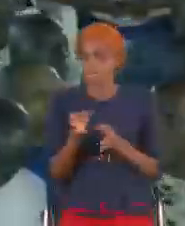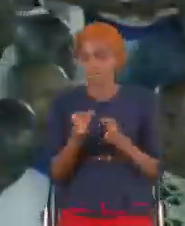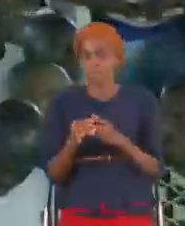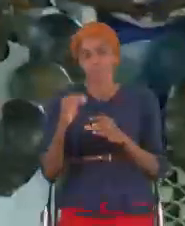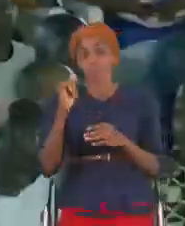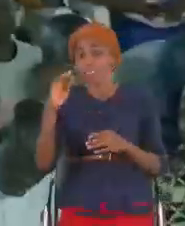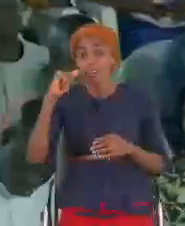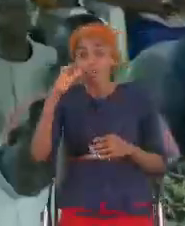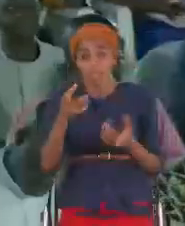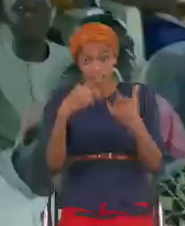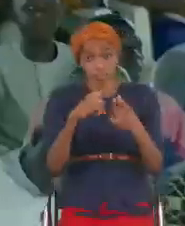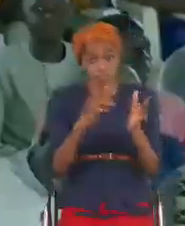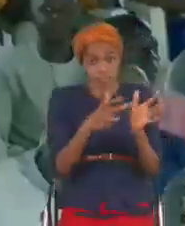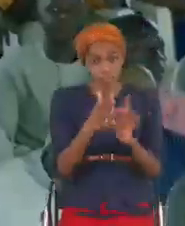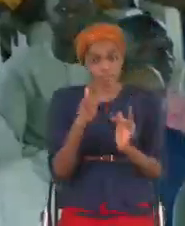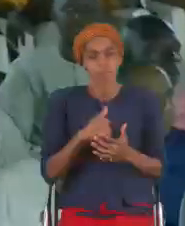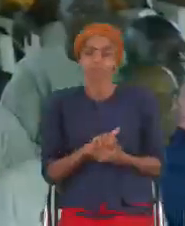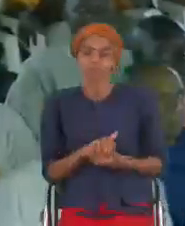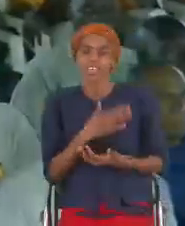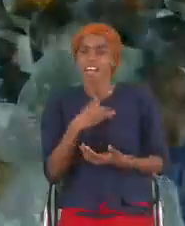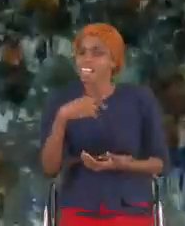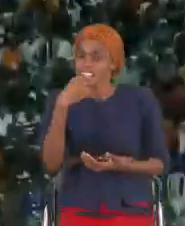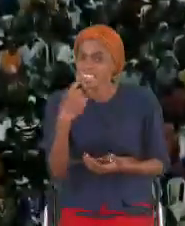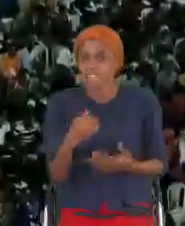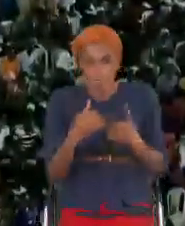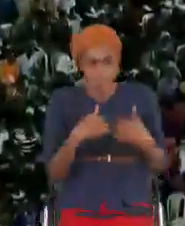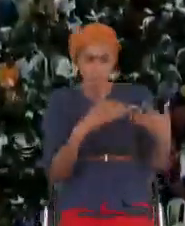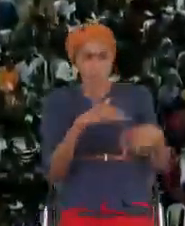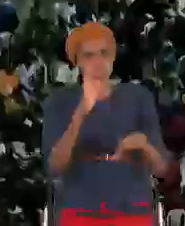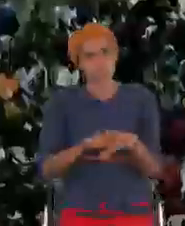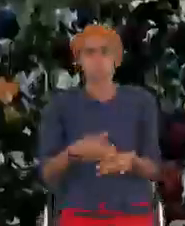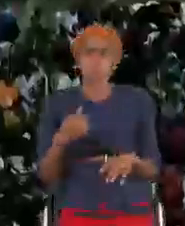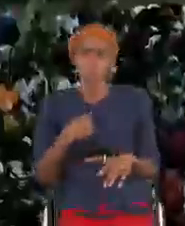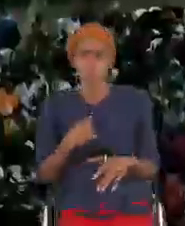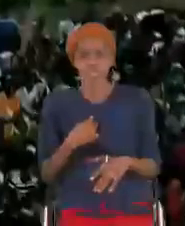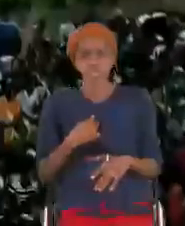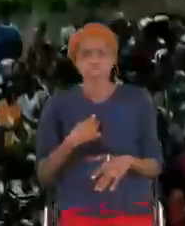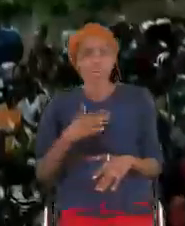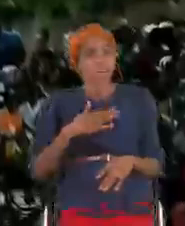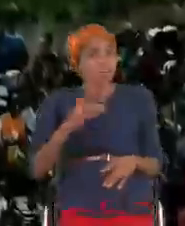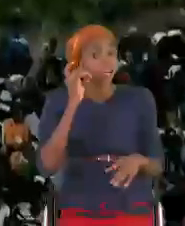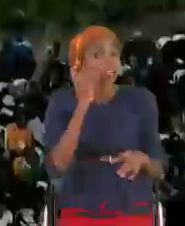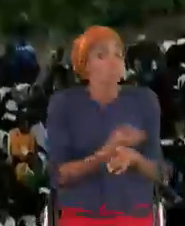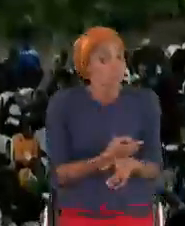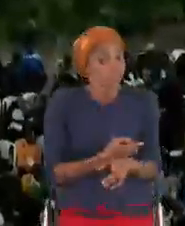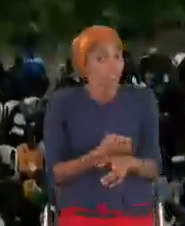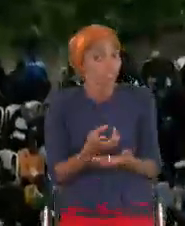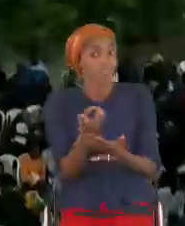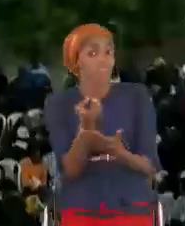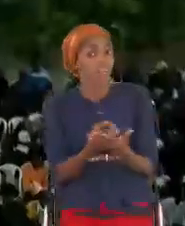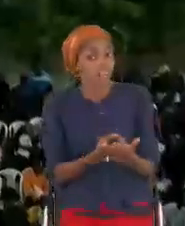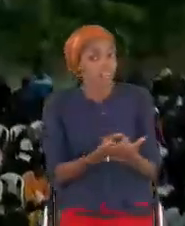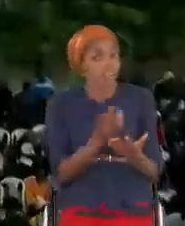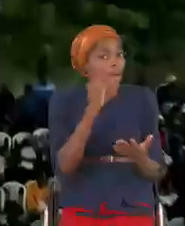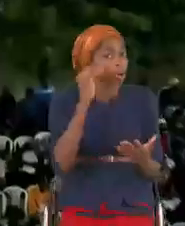came to Christ and he said, have mercy on me. My daughter lies at